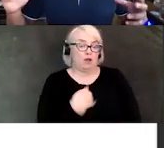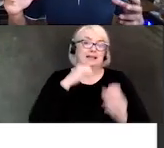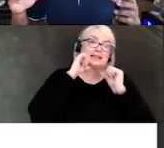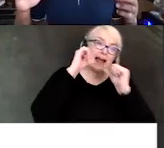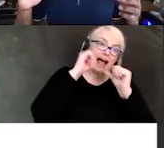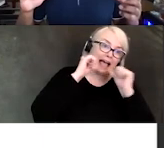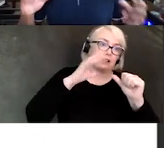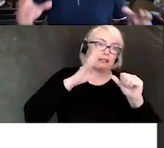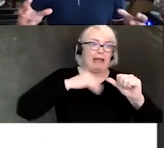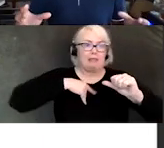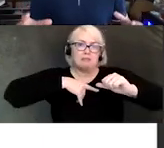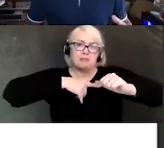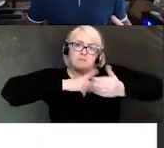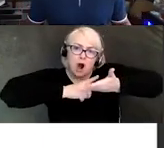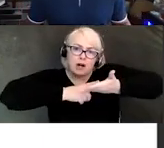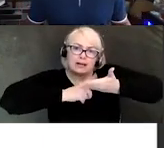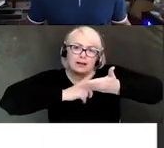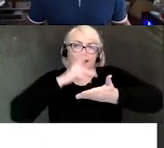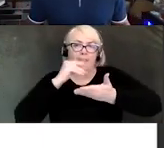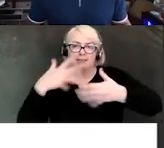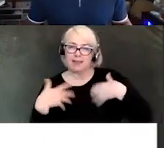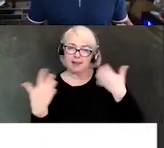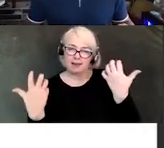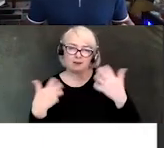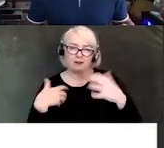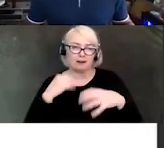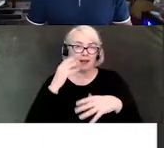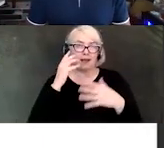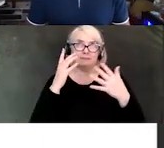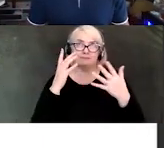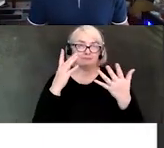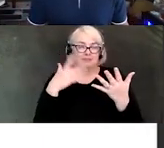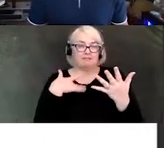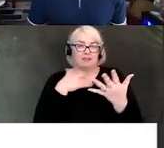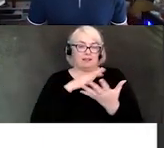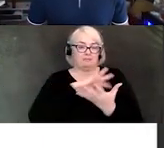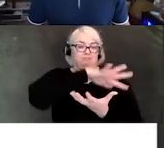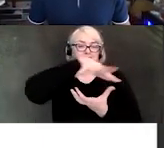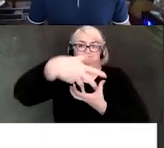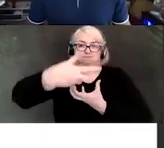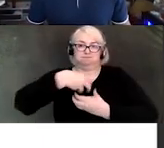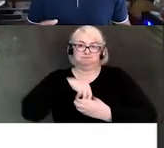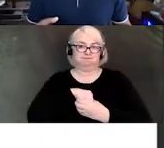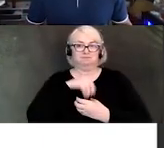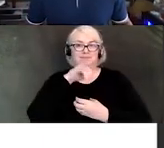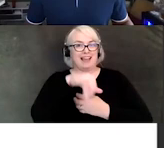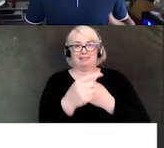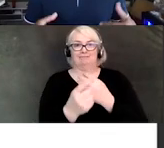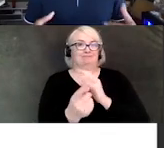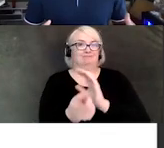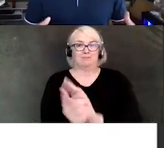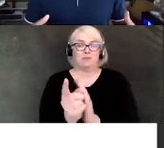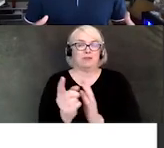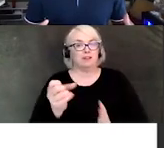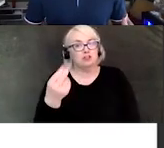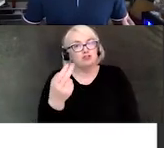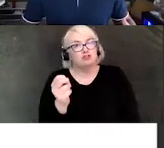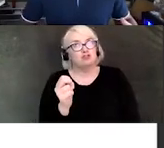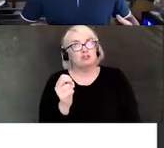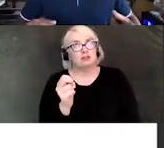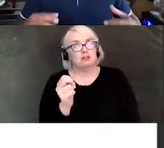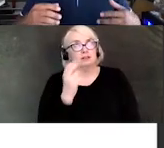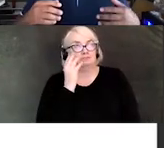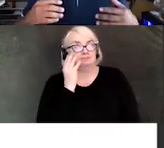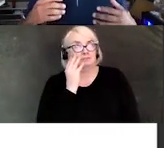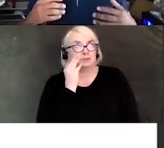anger and like, and to me, I thought that was such a, it was such an, um, all encompassing moment, um, where she's sort of confronted with,